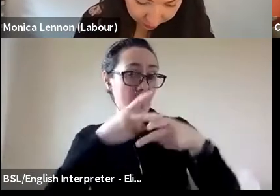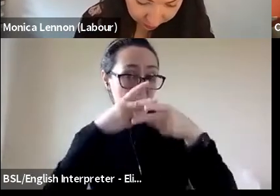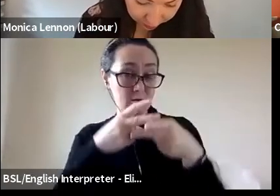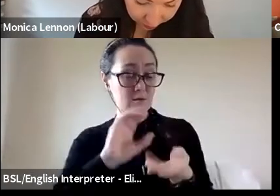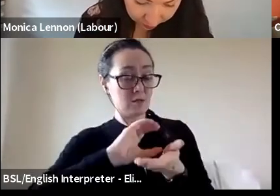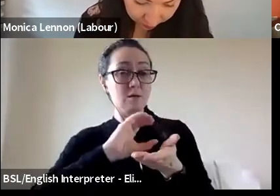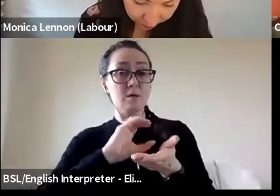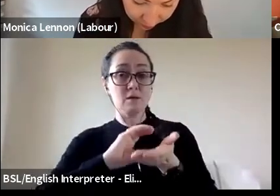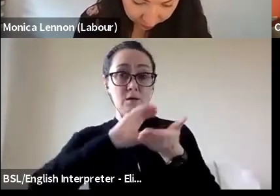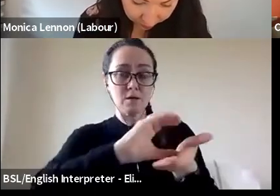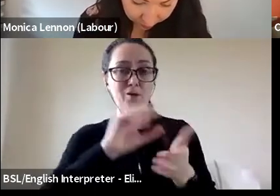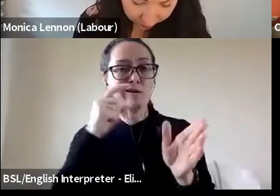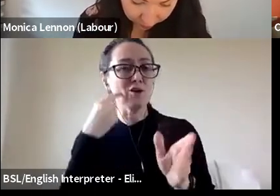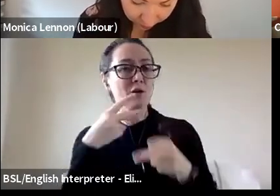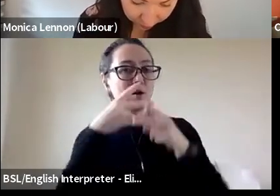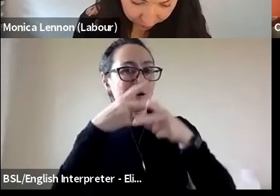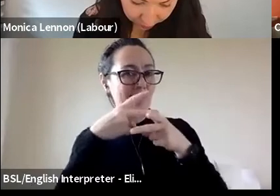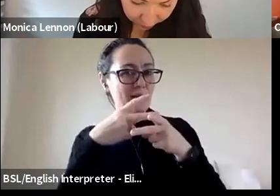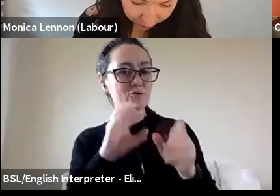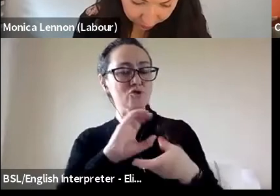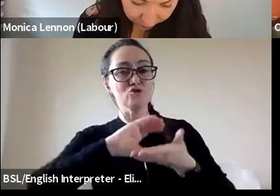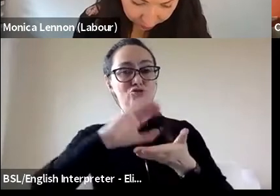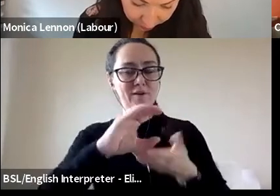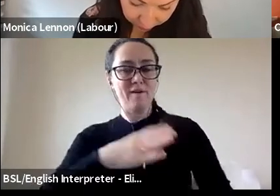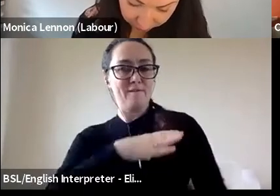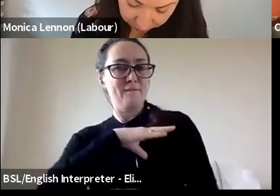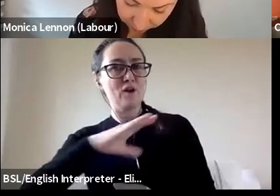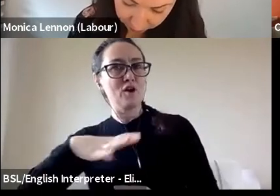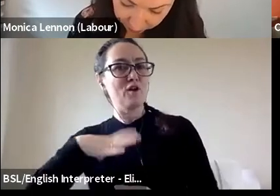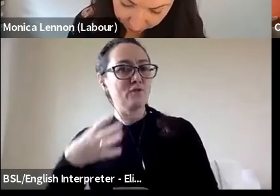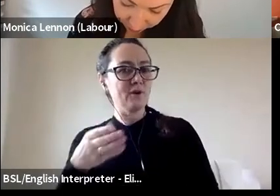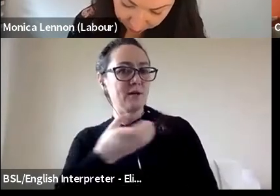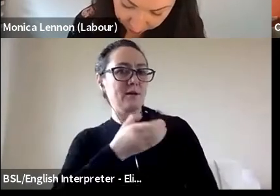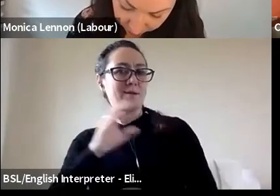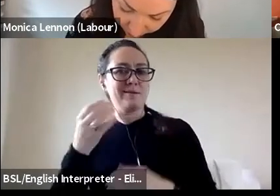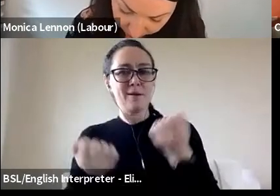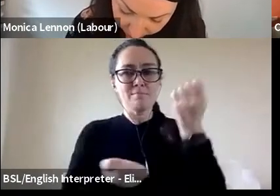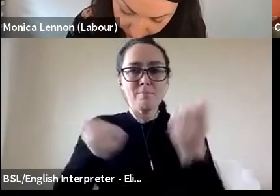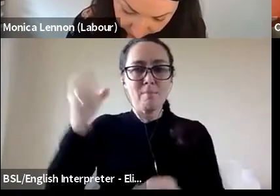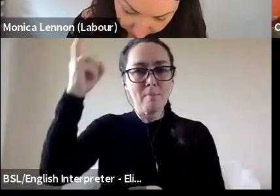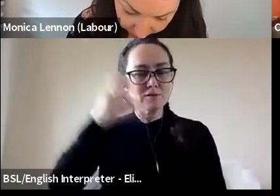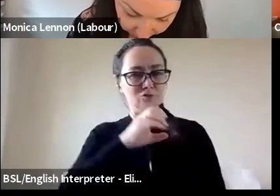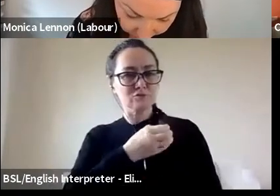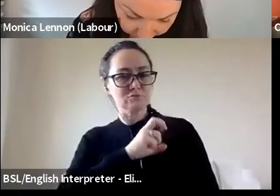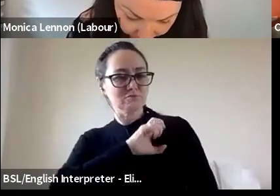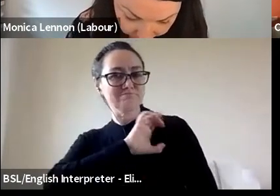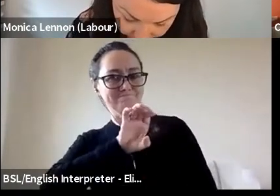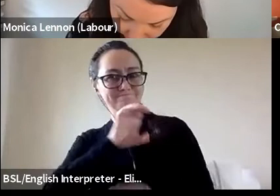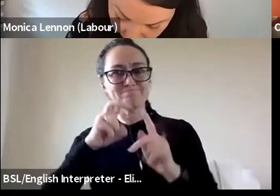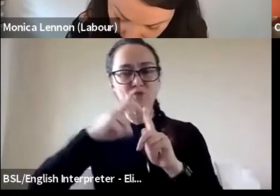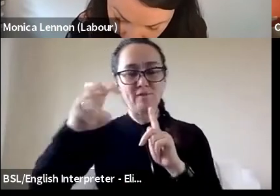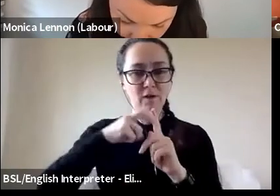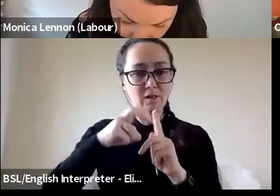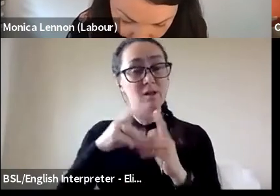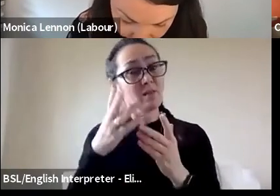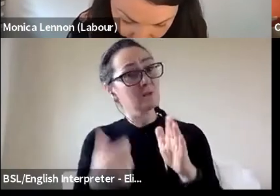who are not eligible for carers allowance. Free bus travel is to be introduced for these people, and both of those will drastically improve the lives of young carers.